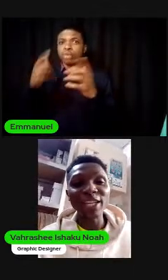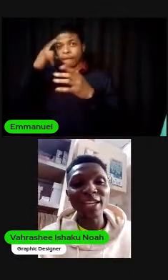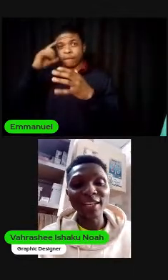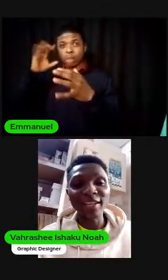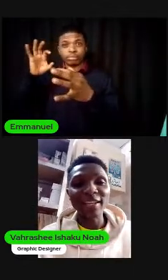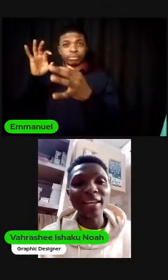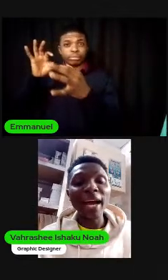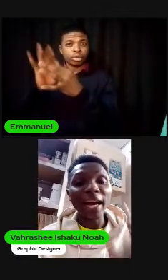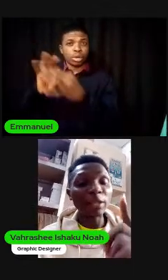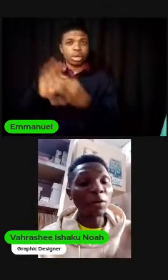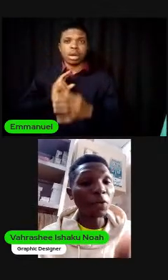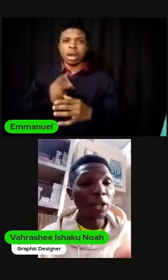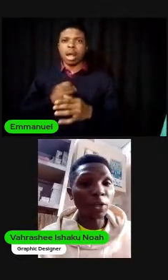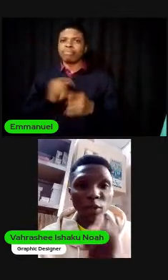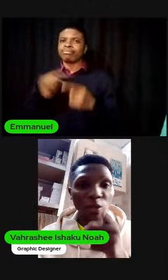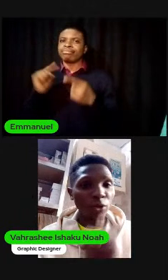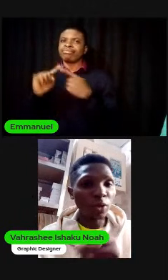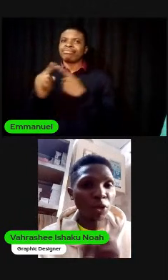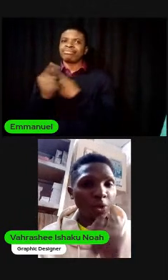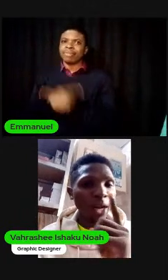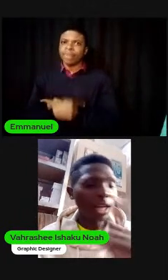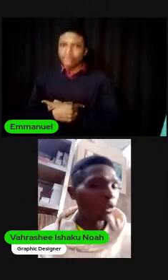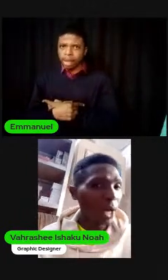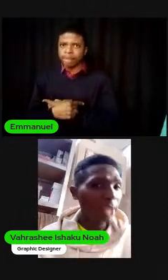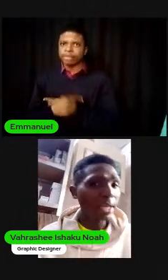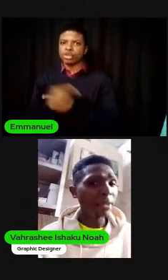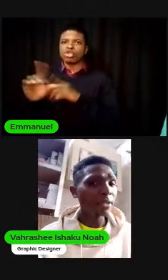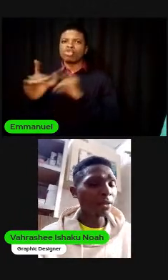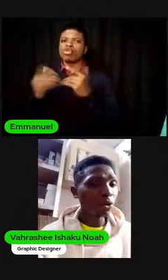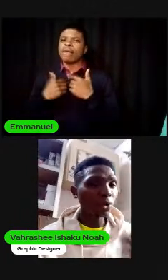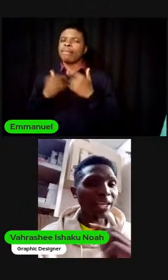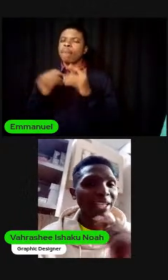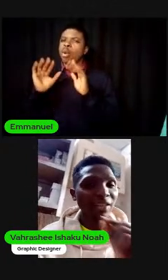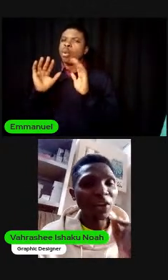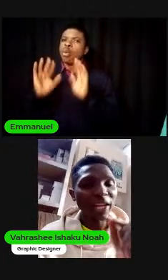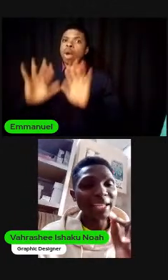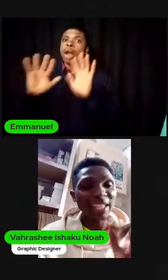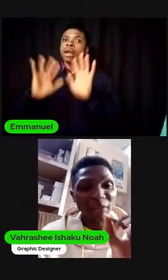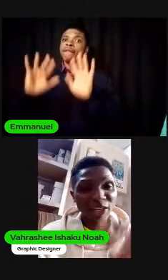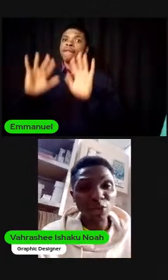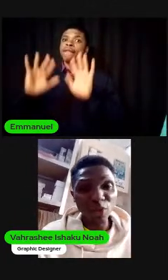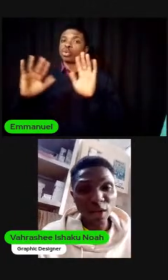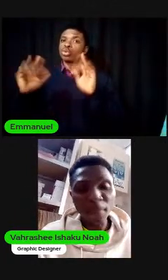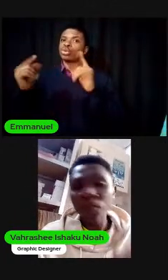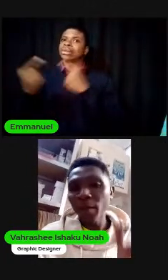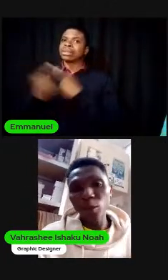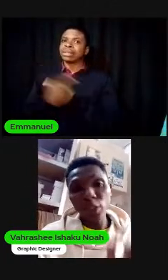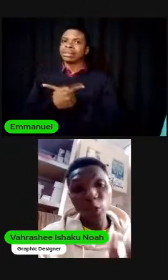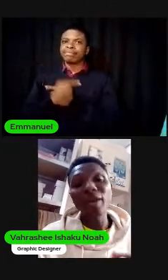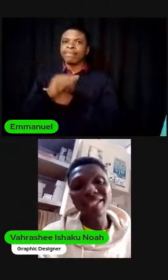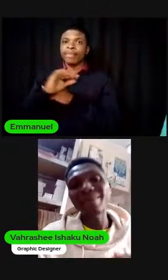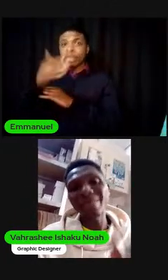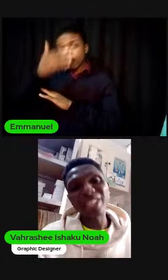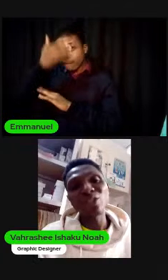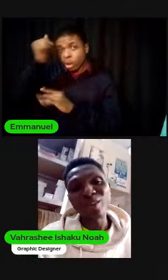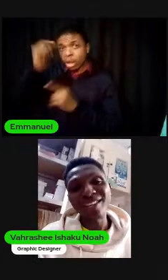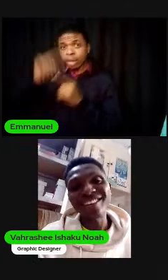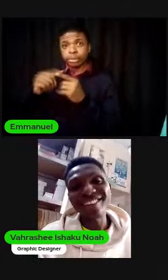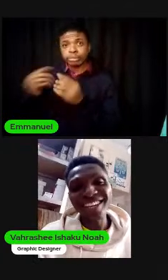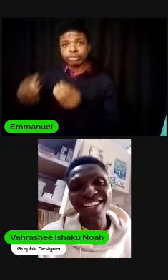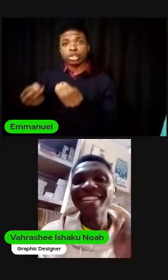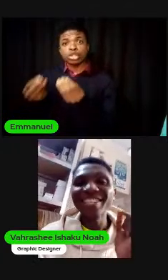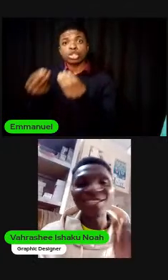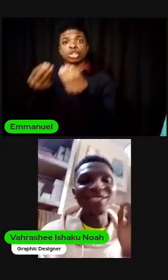wonderful day. And don't forget to submit your last week assignment. Although I didn't give you any assignment this week, but there will be assignment